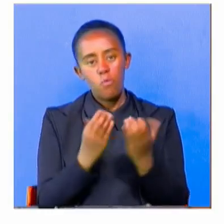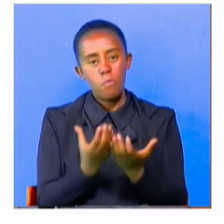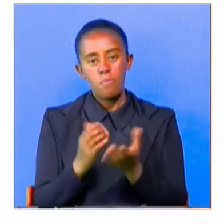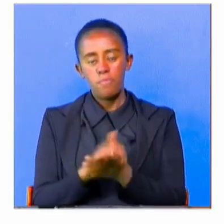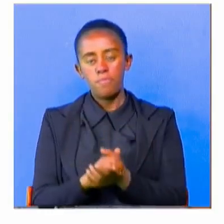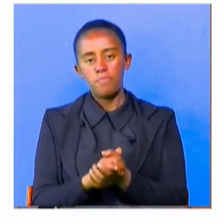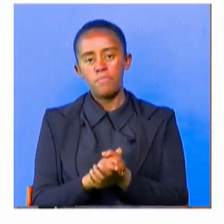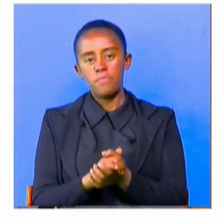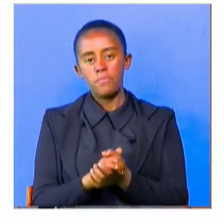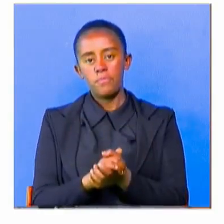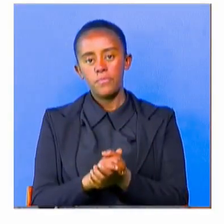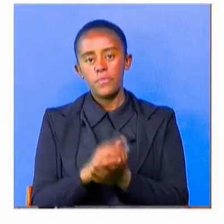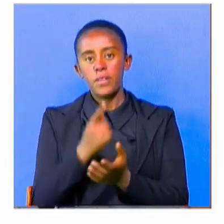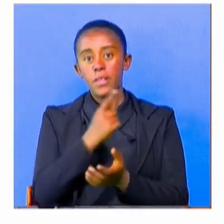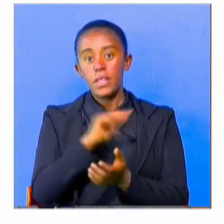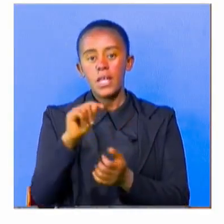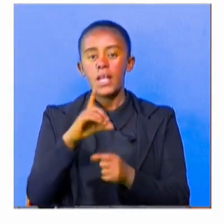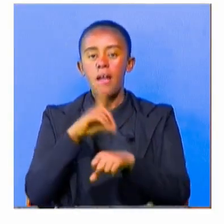award